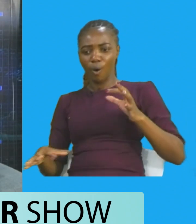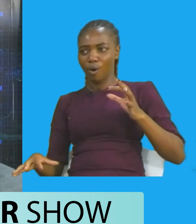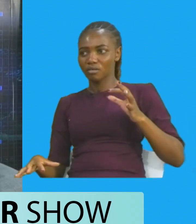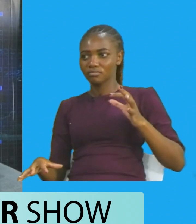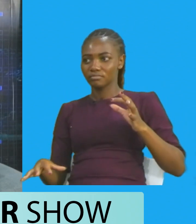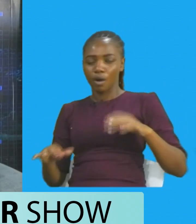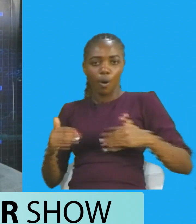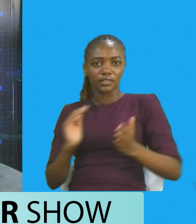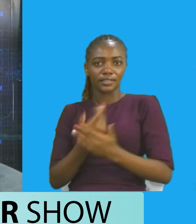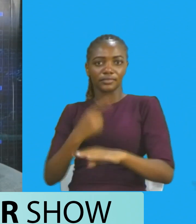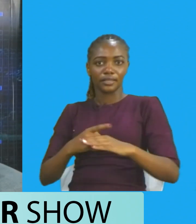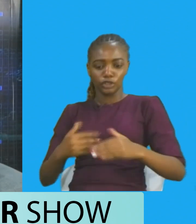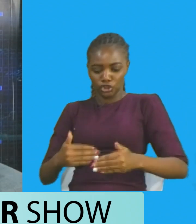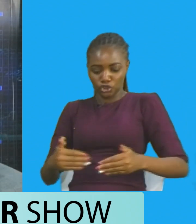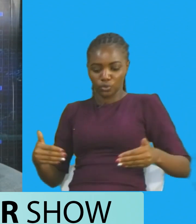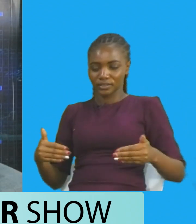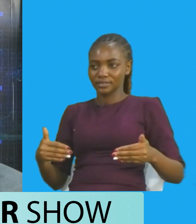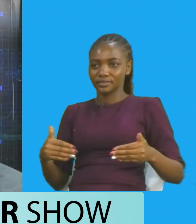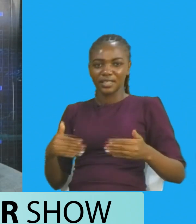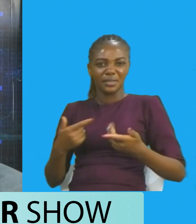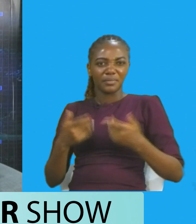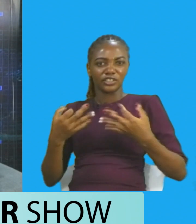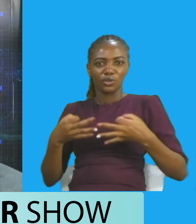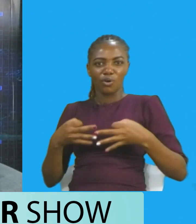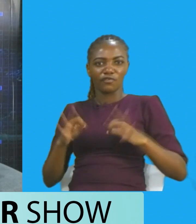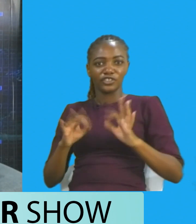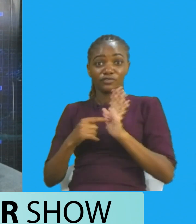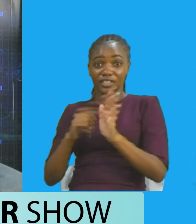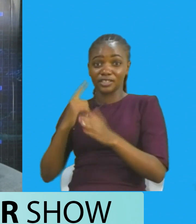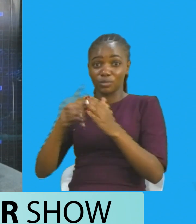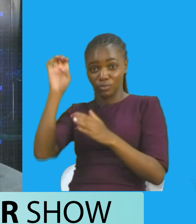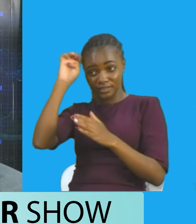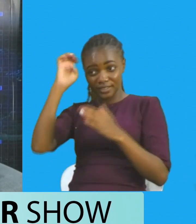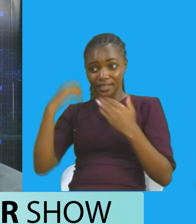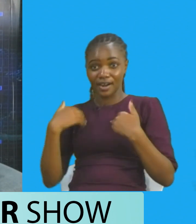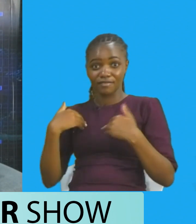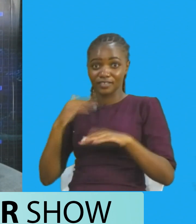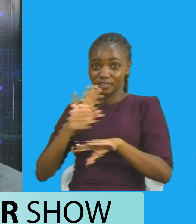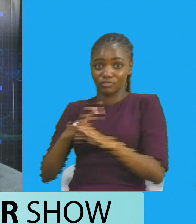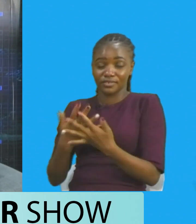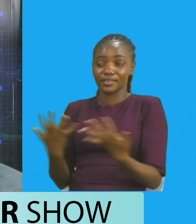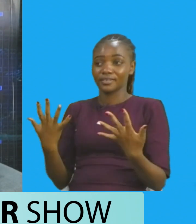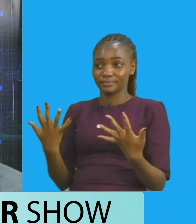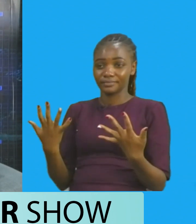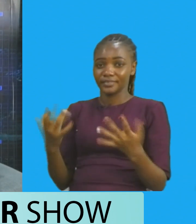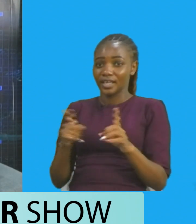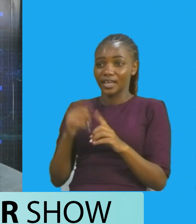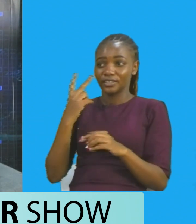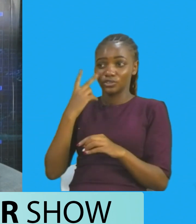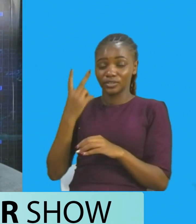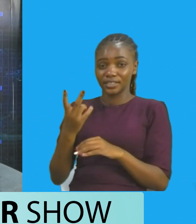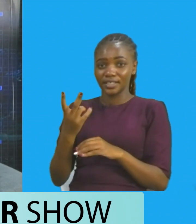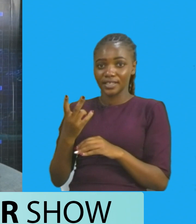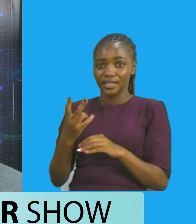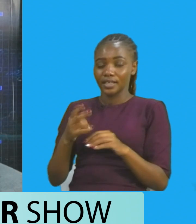short cocktail dresses, official wears like the suit you're wearing right now. It's a very good piece, and you see, and they